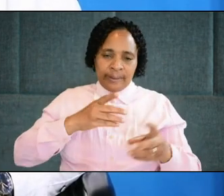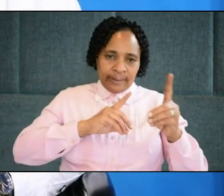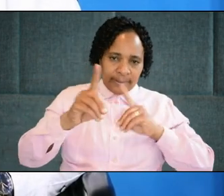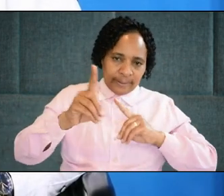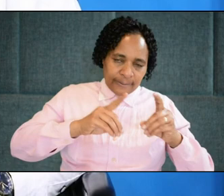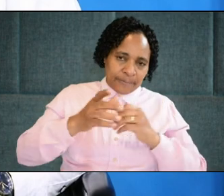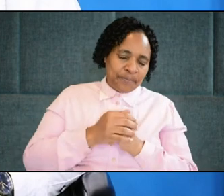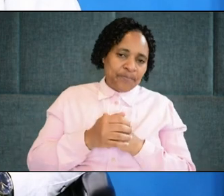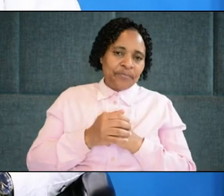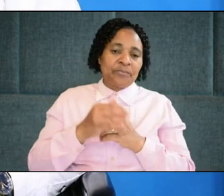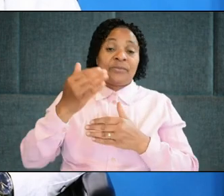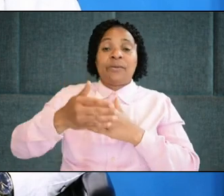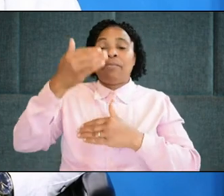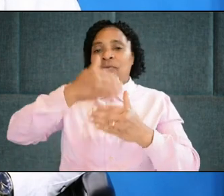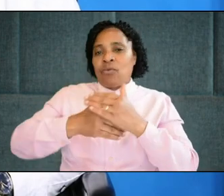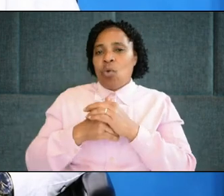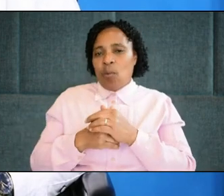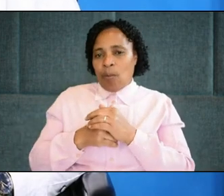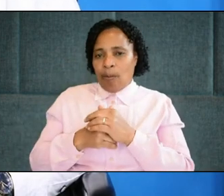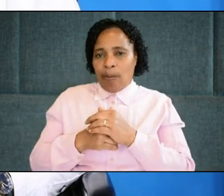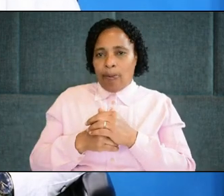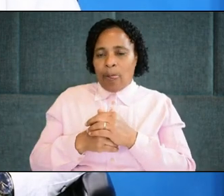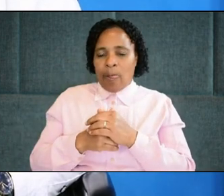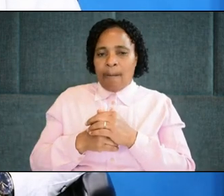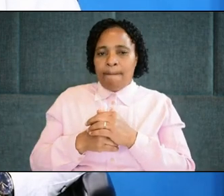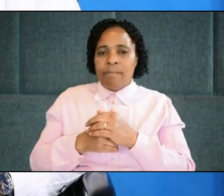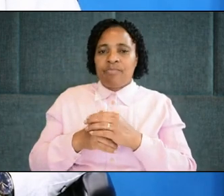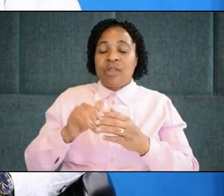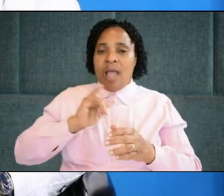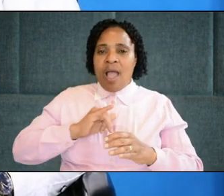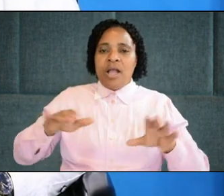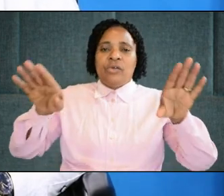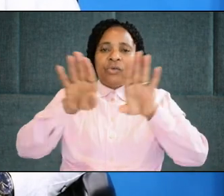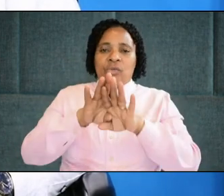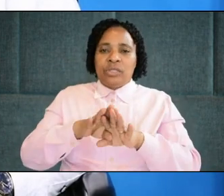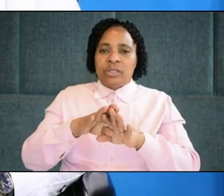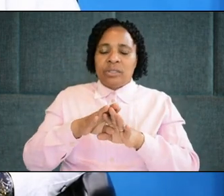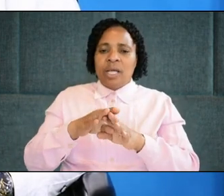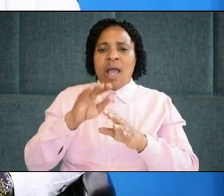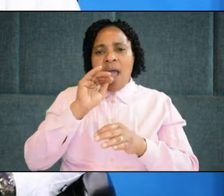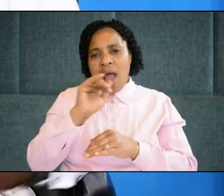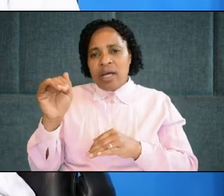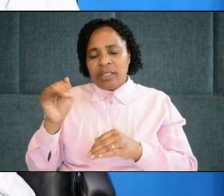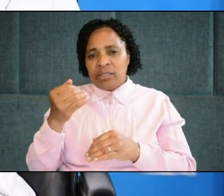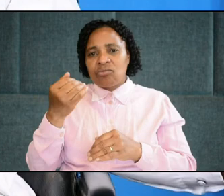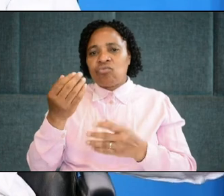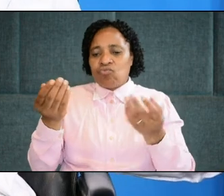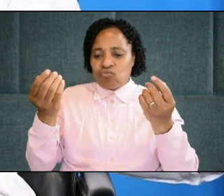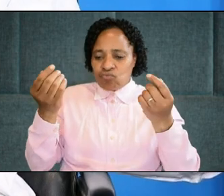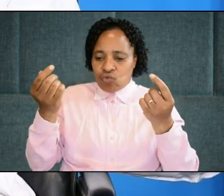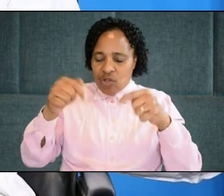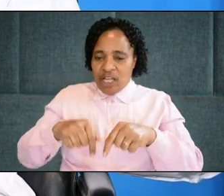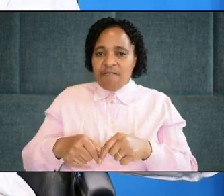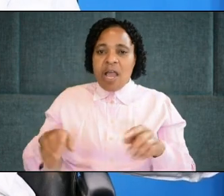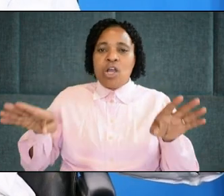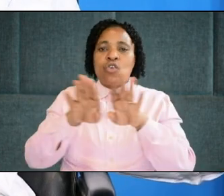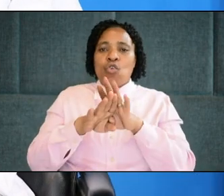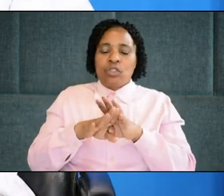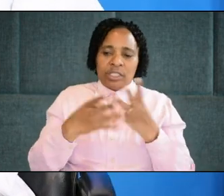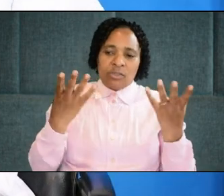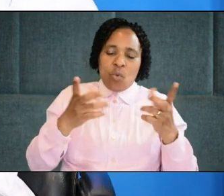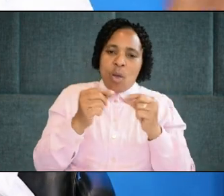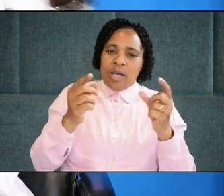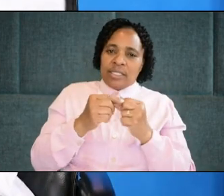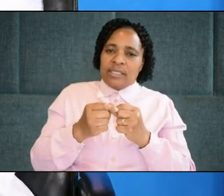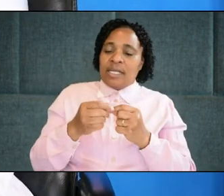discussion. Before I close it, I'd like us to give our closing remarks. I'll start with you,